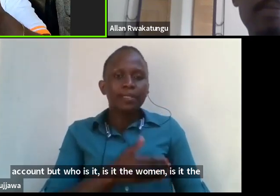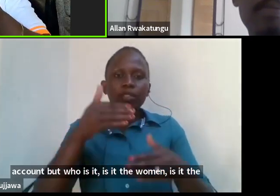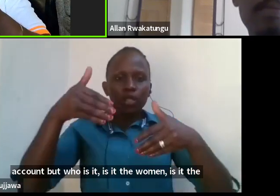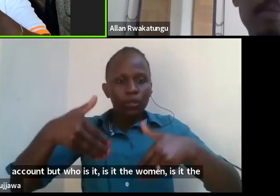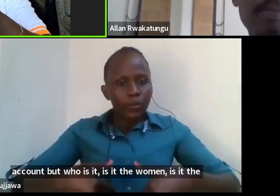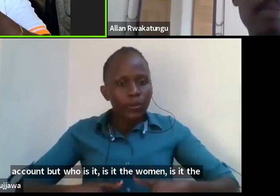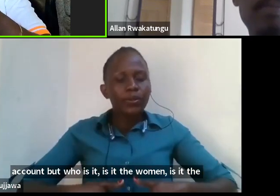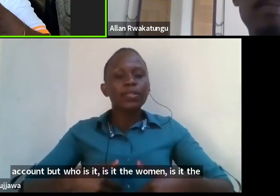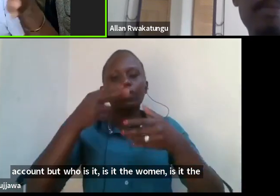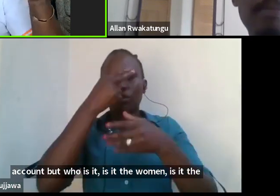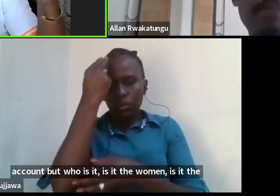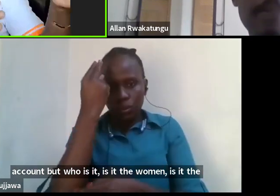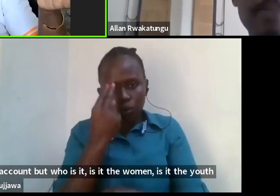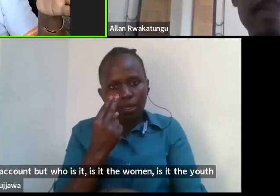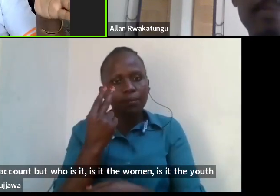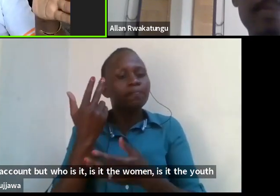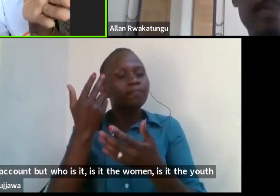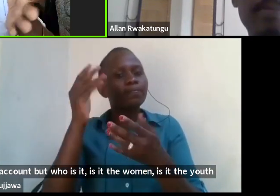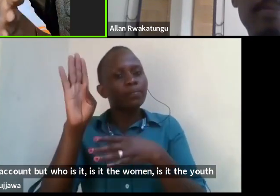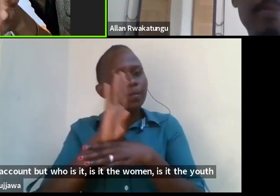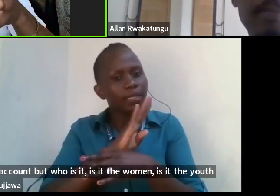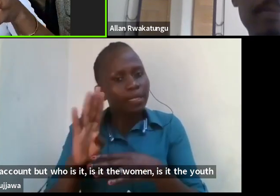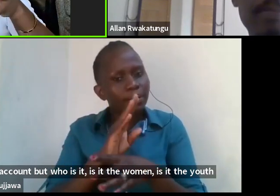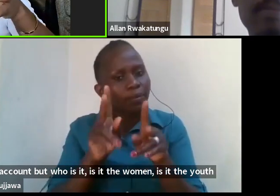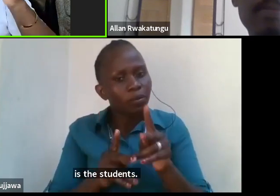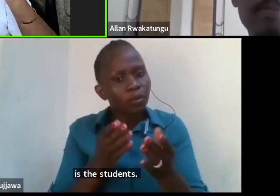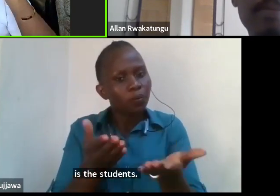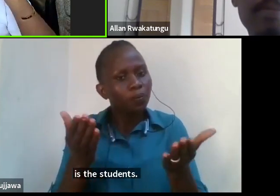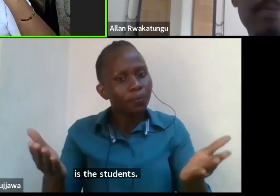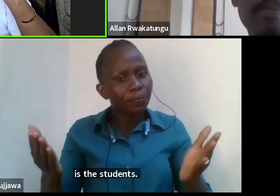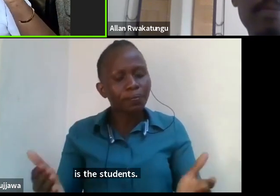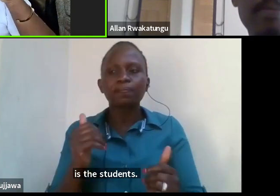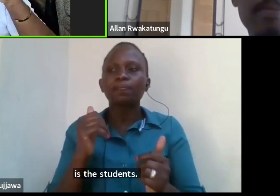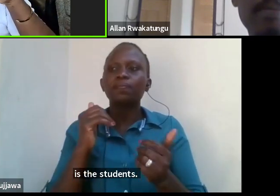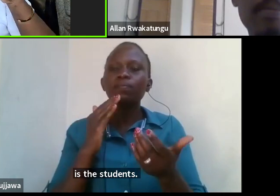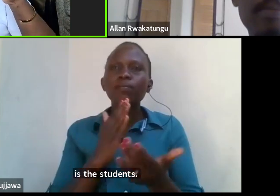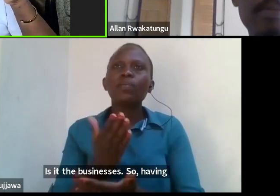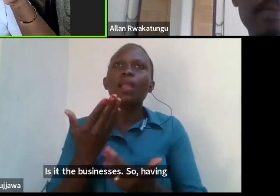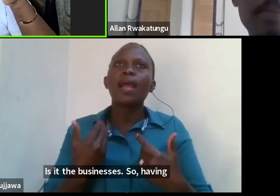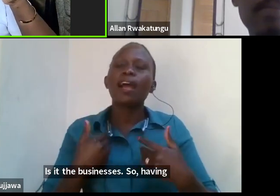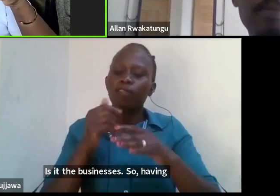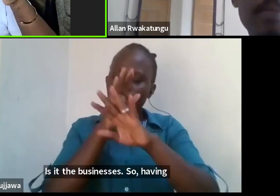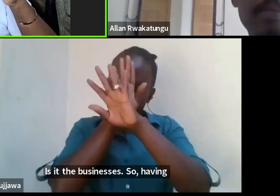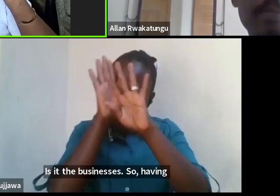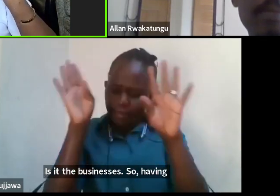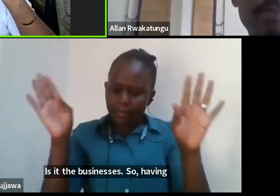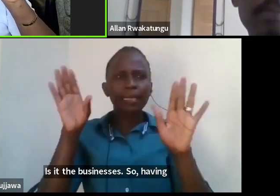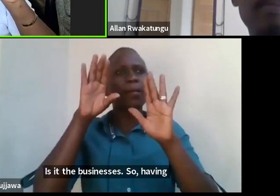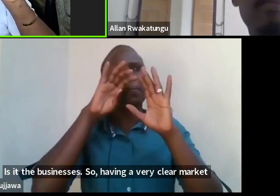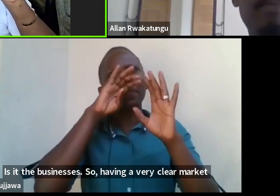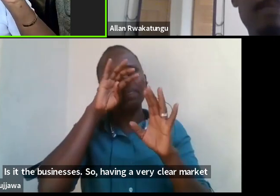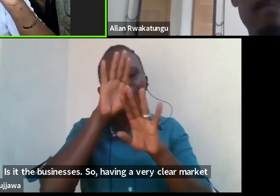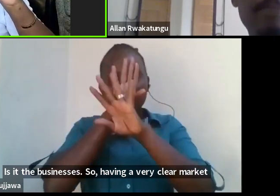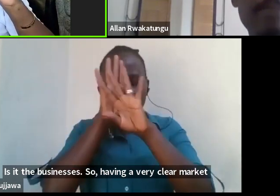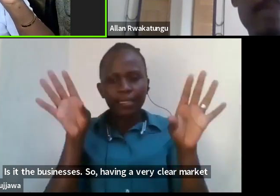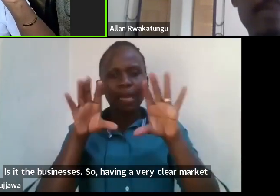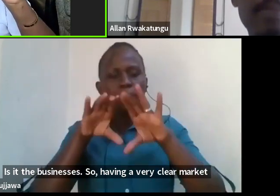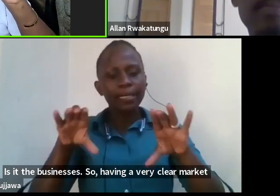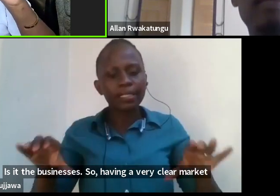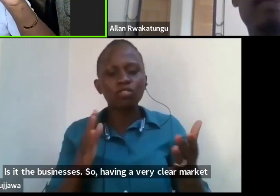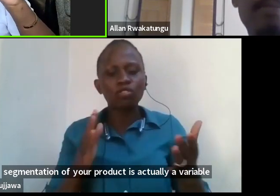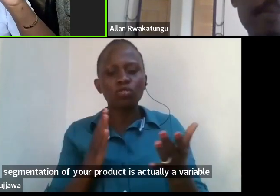it the students? Is it the businesses? So having a very clear market segmentation of your product is actually a very